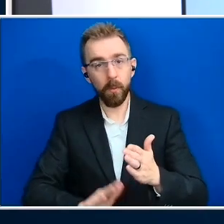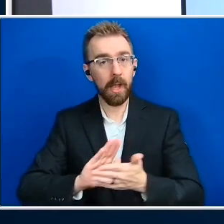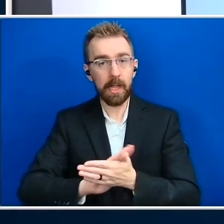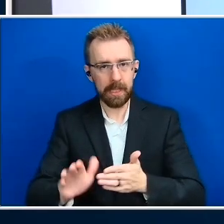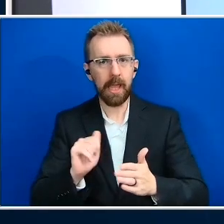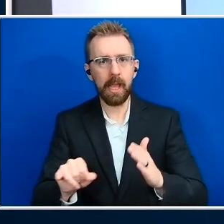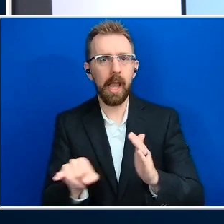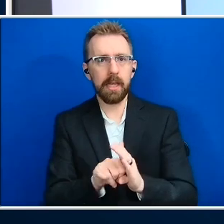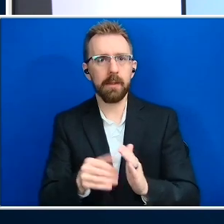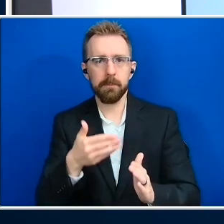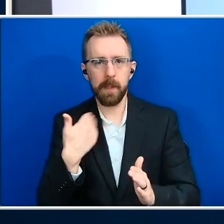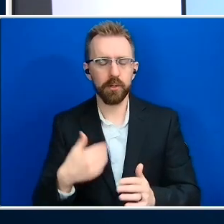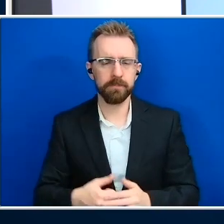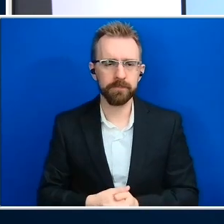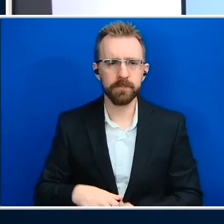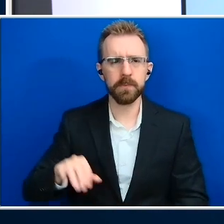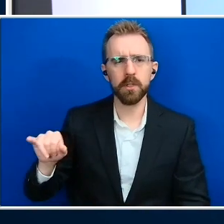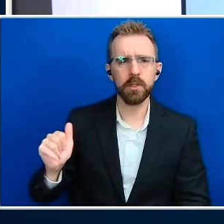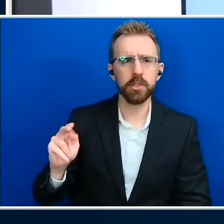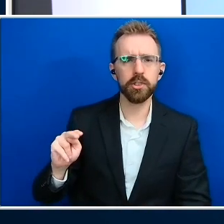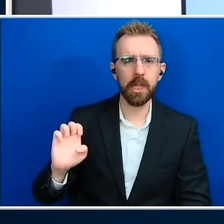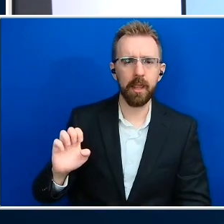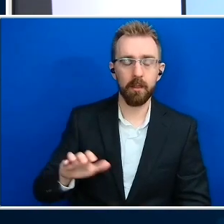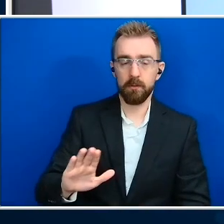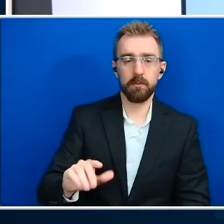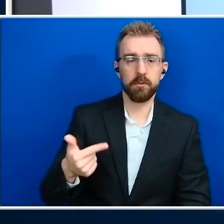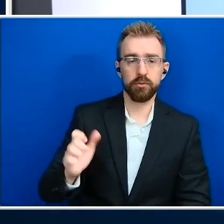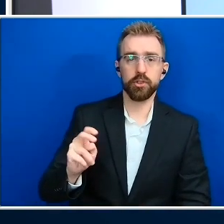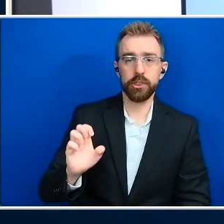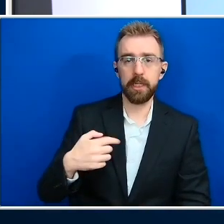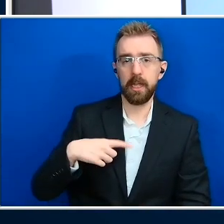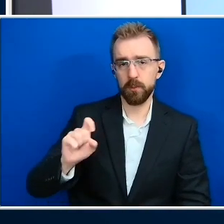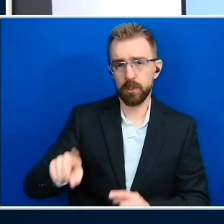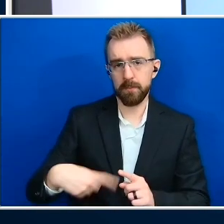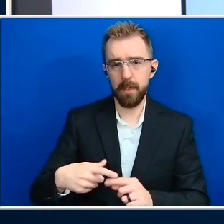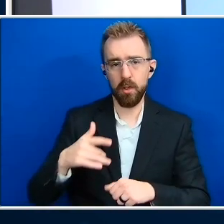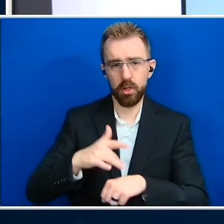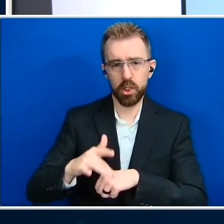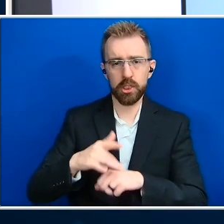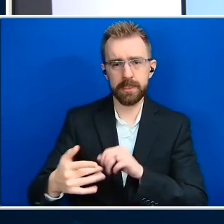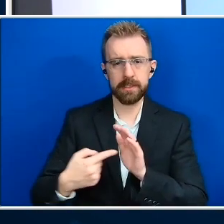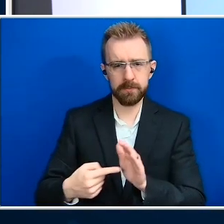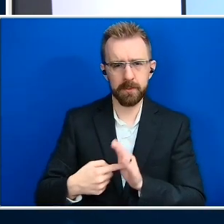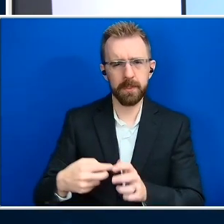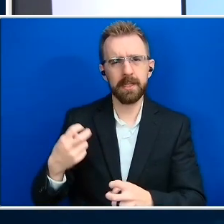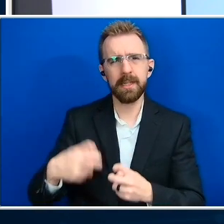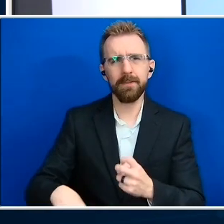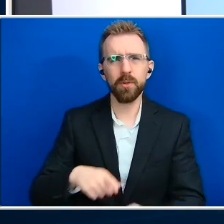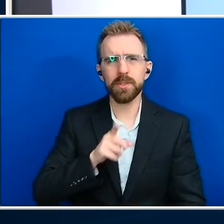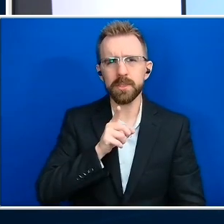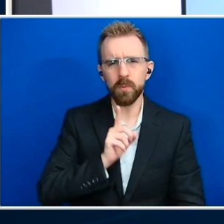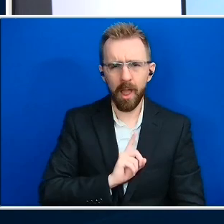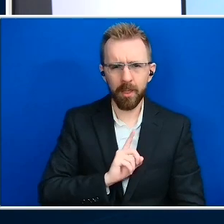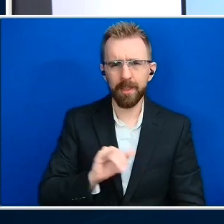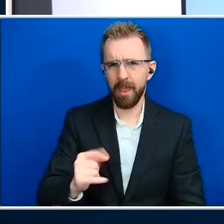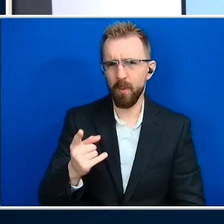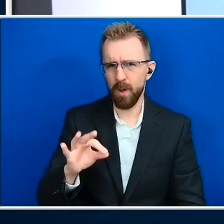a question about early symptoms. Is difficulty swallowing one of the early